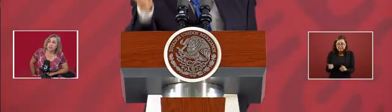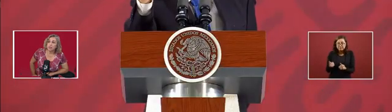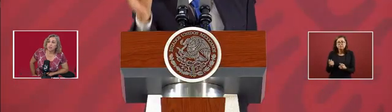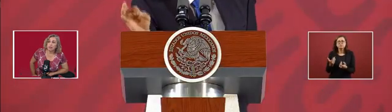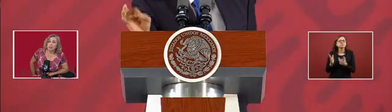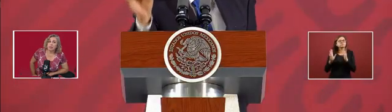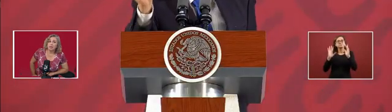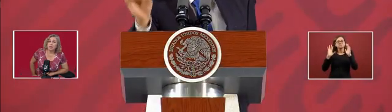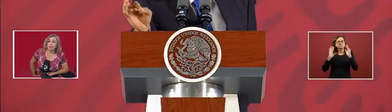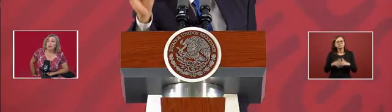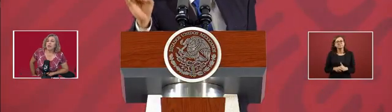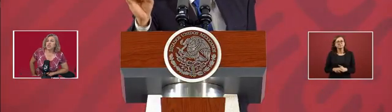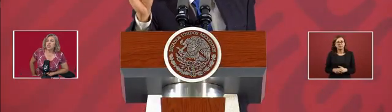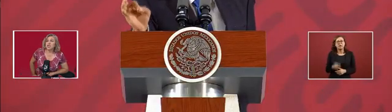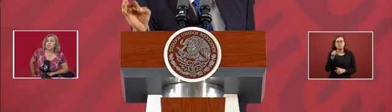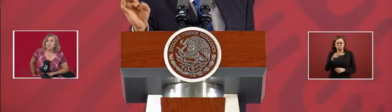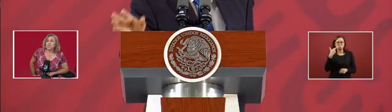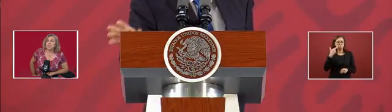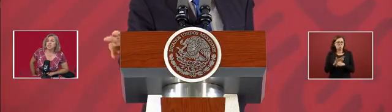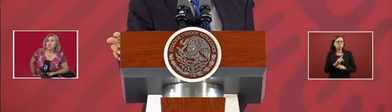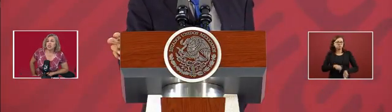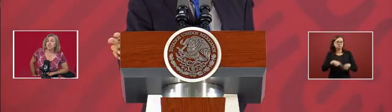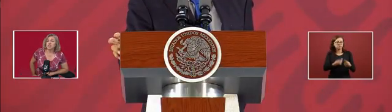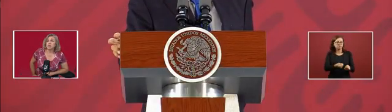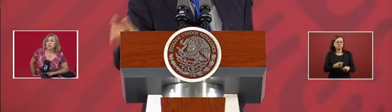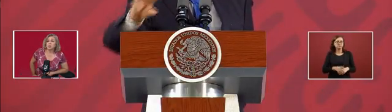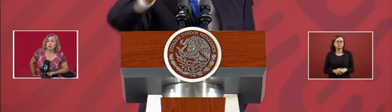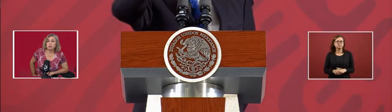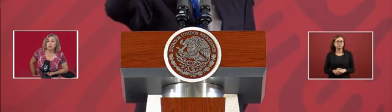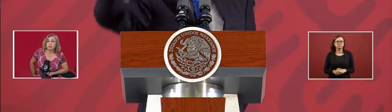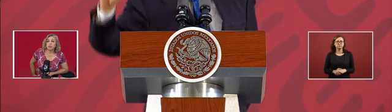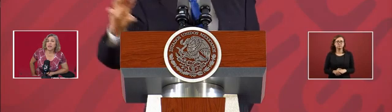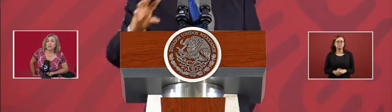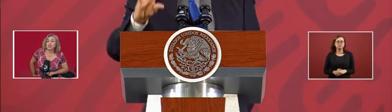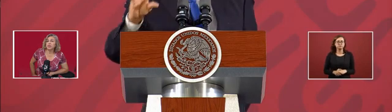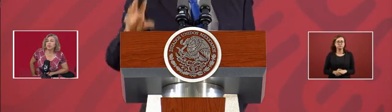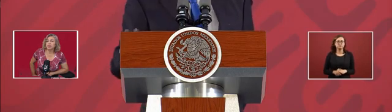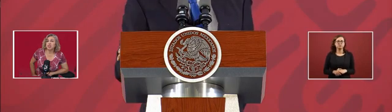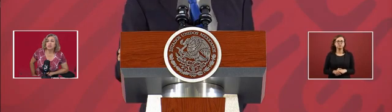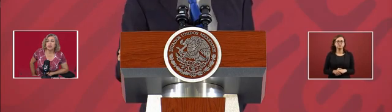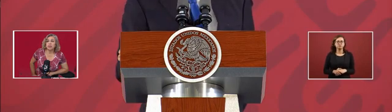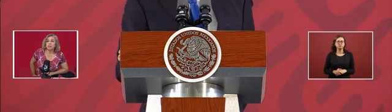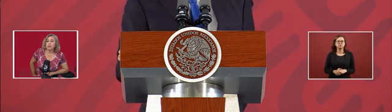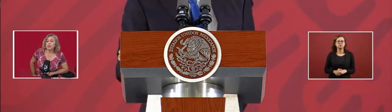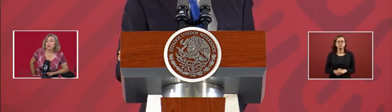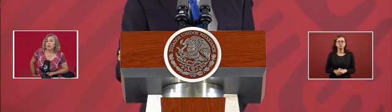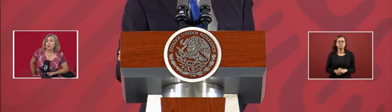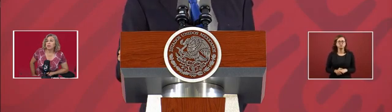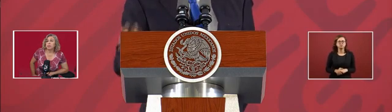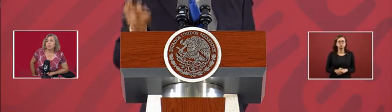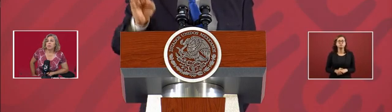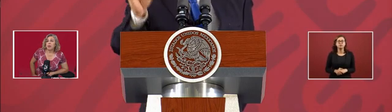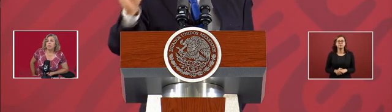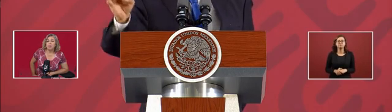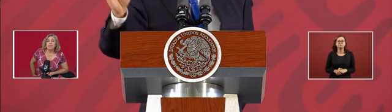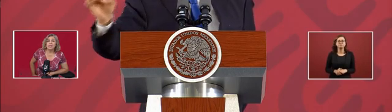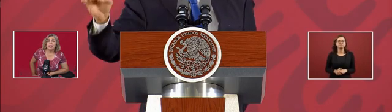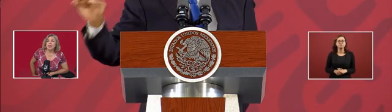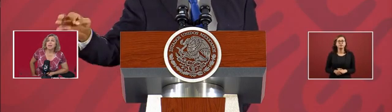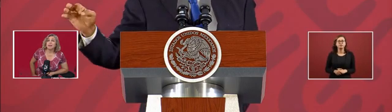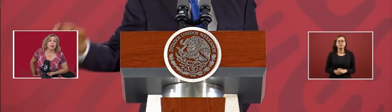and trágalas, deceive you. There's lots of los people ofrecen viviendas, people that are offering and making and